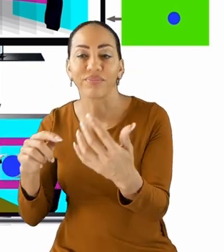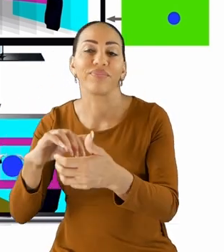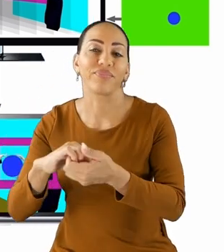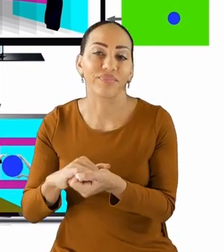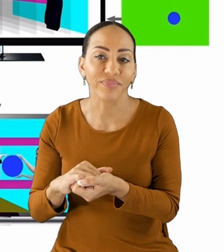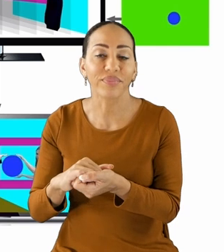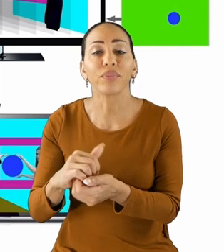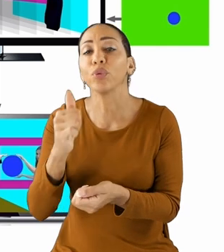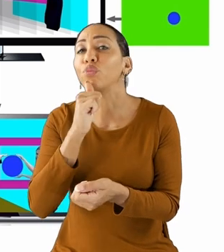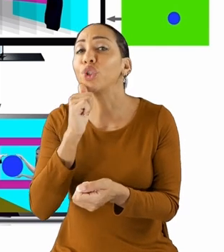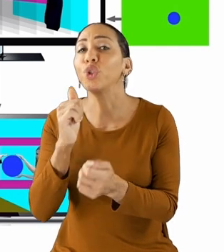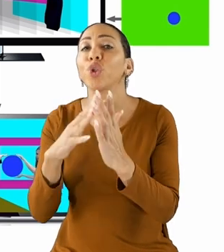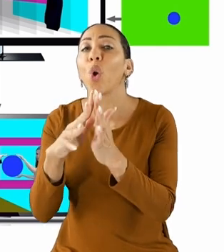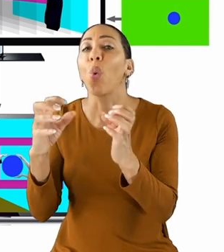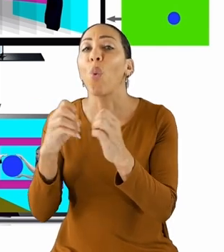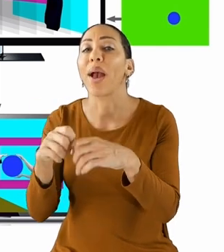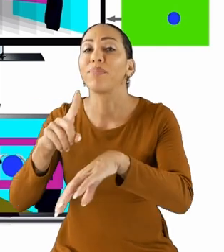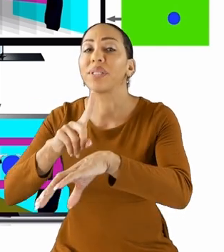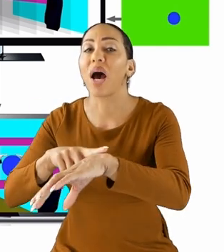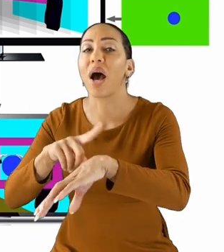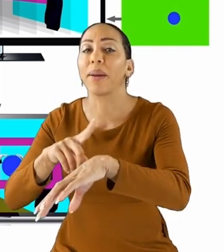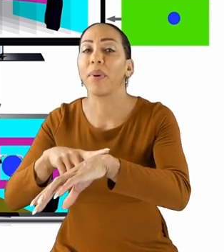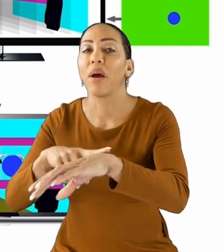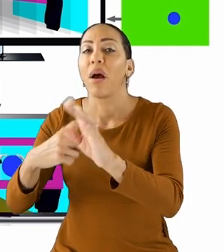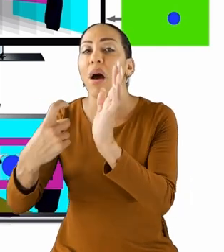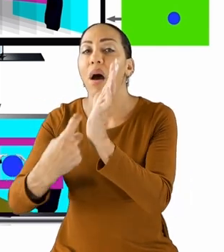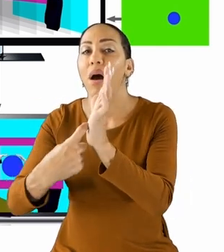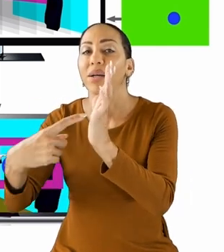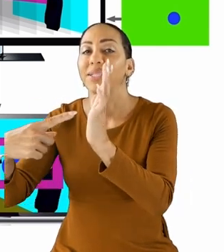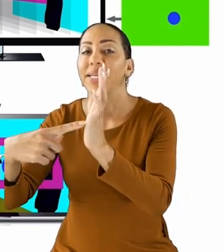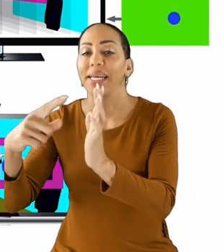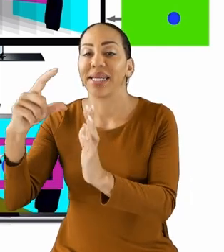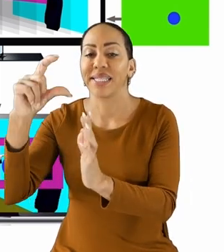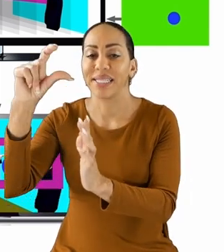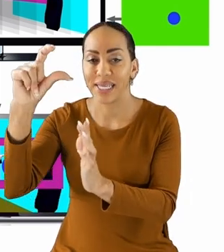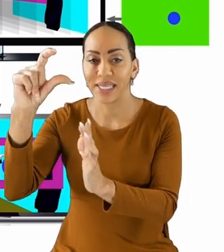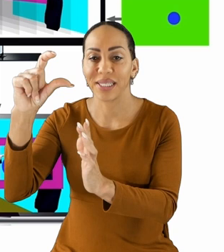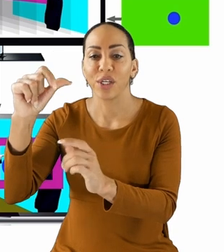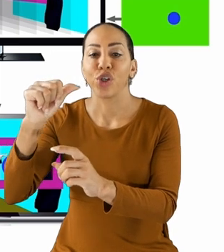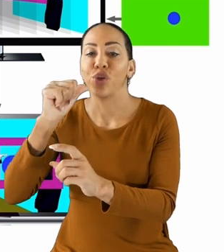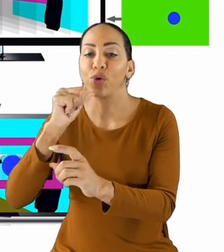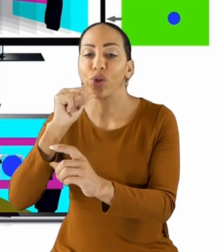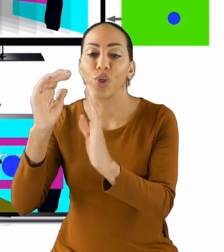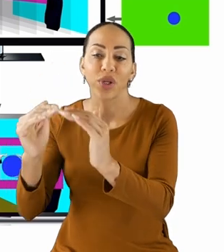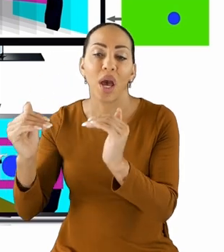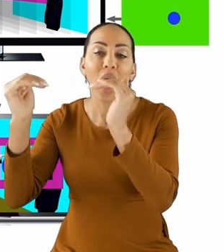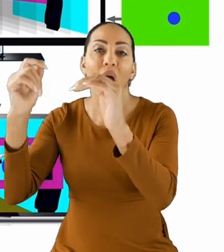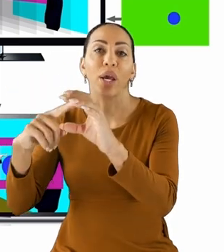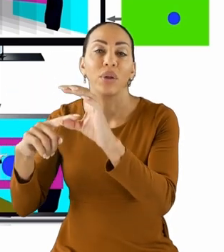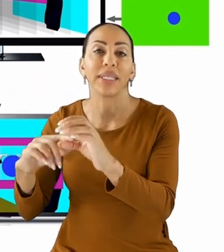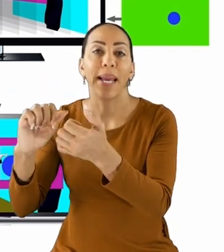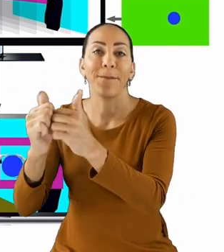platform, incorporating web real-time communications, what we refer to as WebRTC, an open source protocol for high quality, low